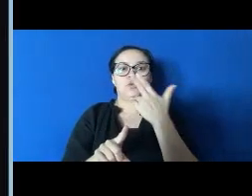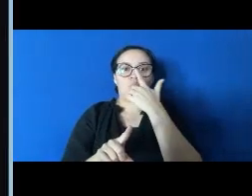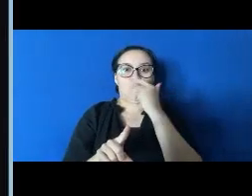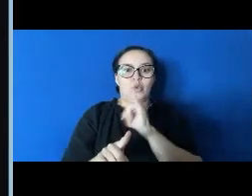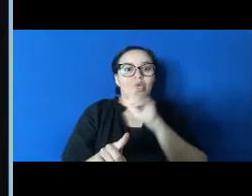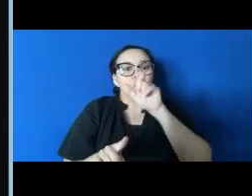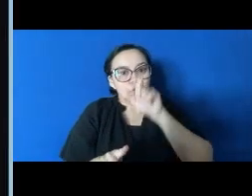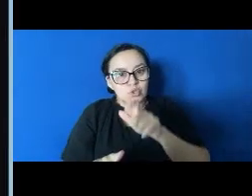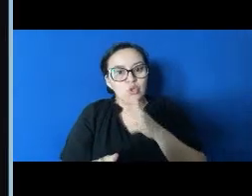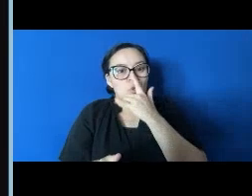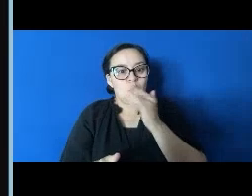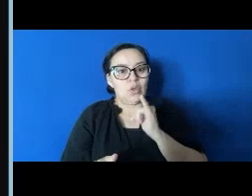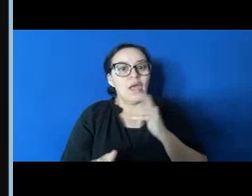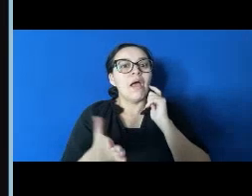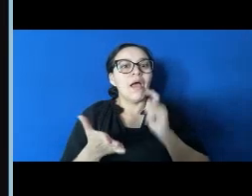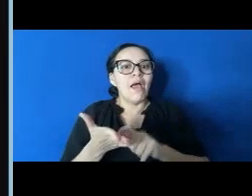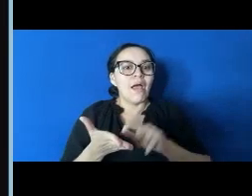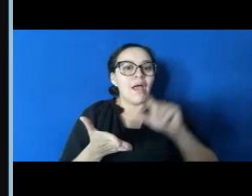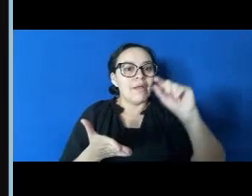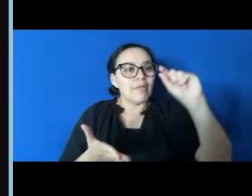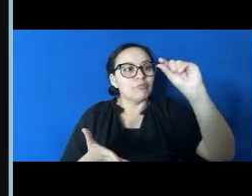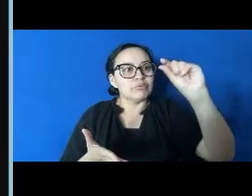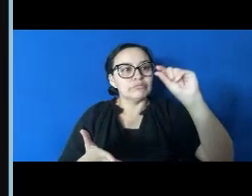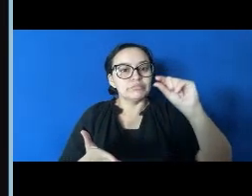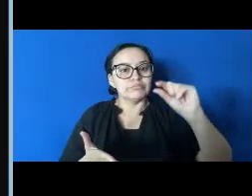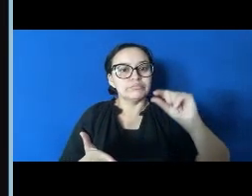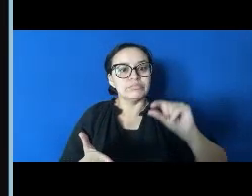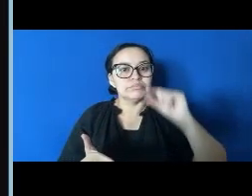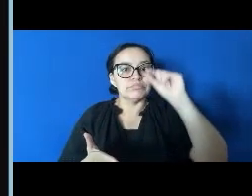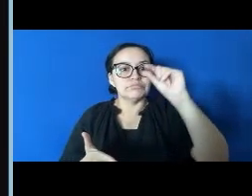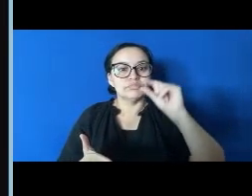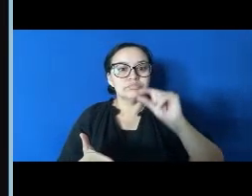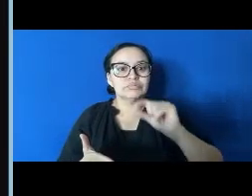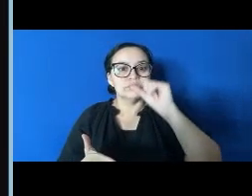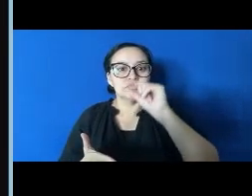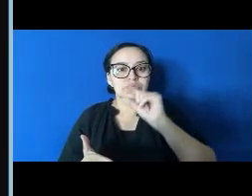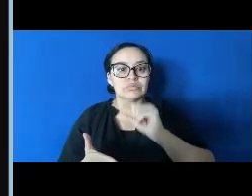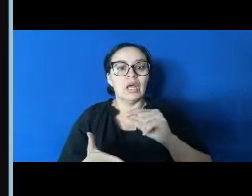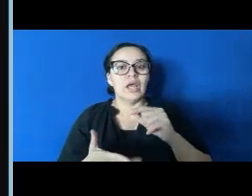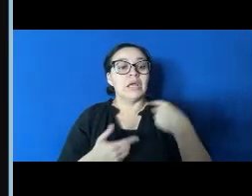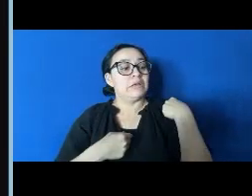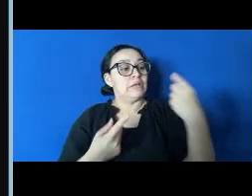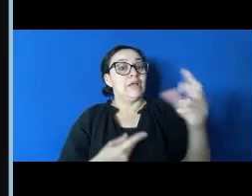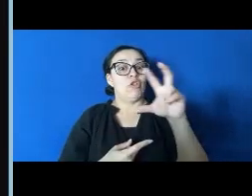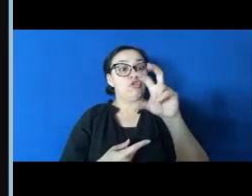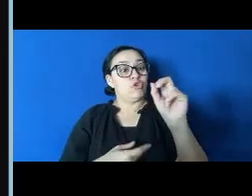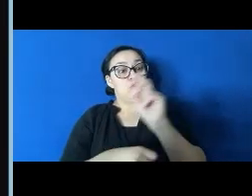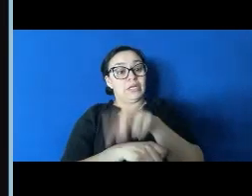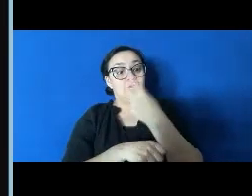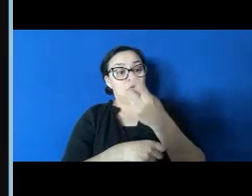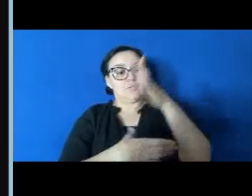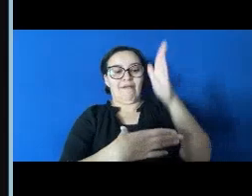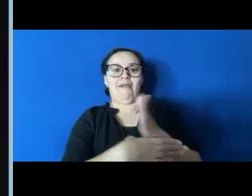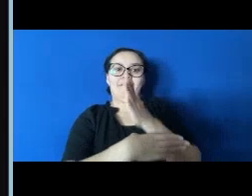rainfall during the March, and you can see the values. and average throughout the 30